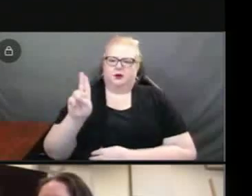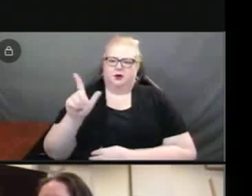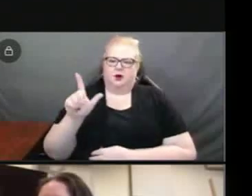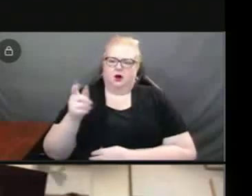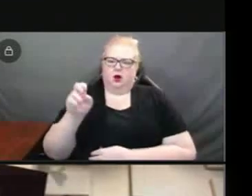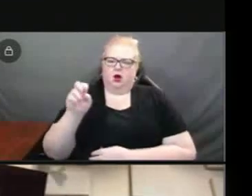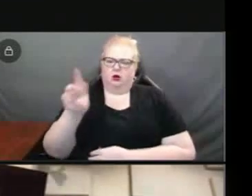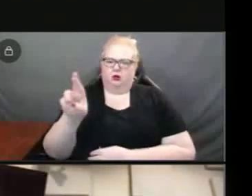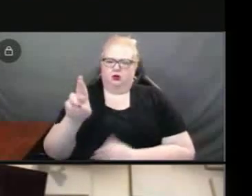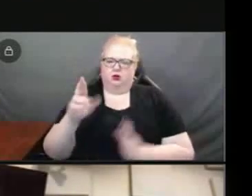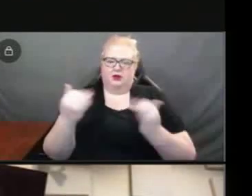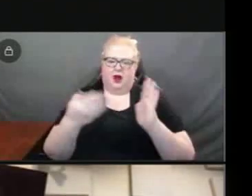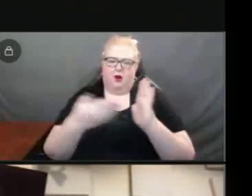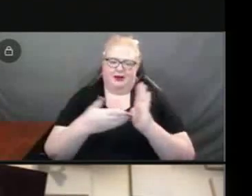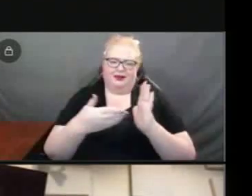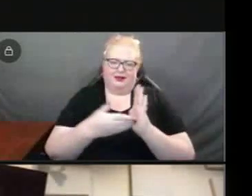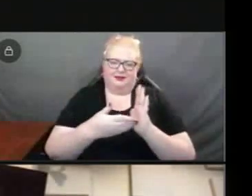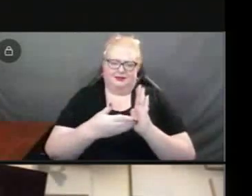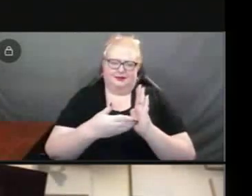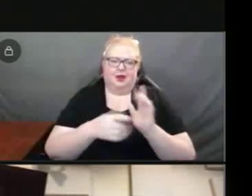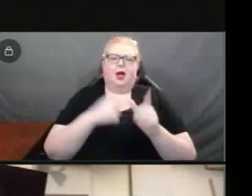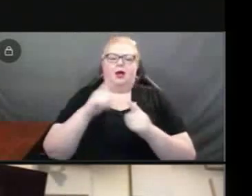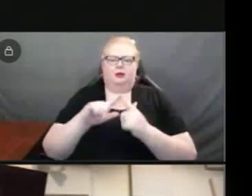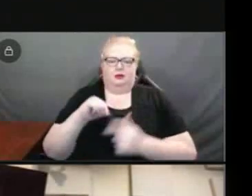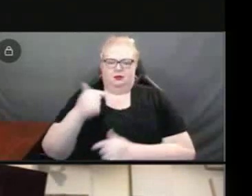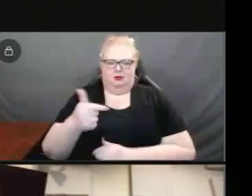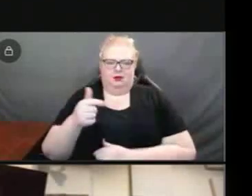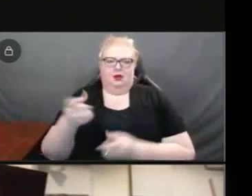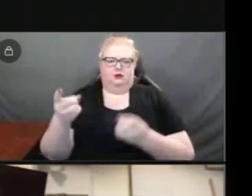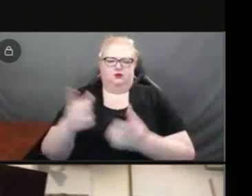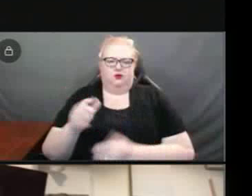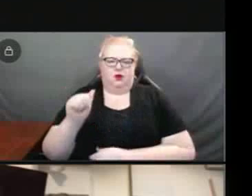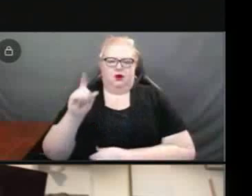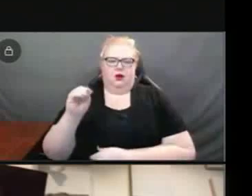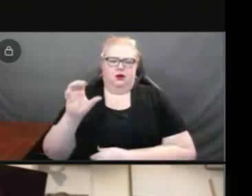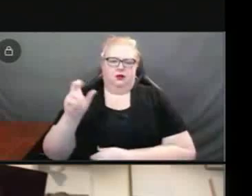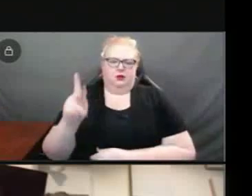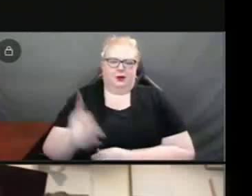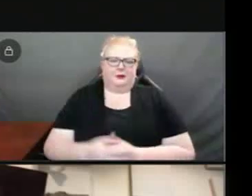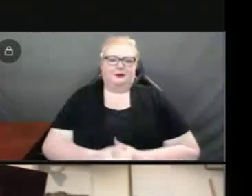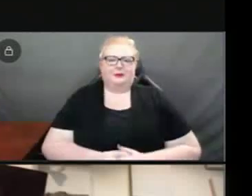against. And we'll come to you, Director Adcock. Thank you.